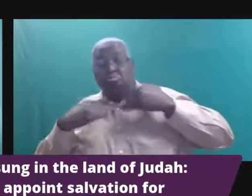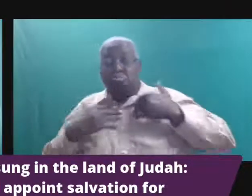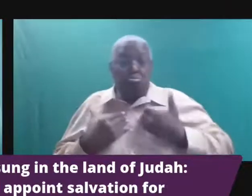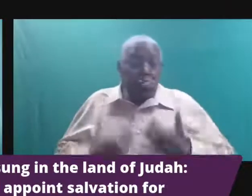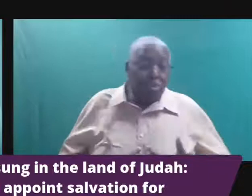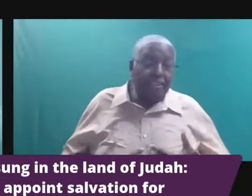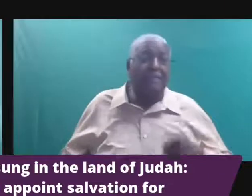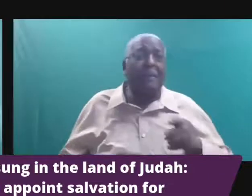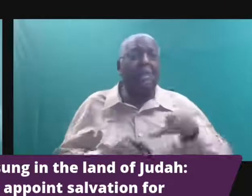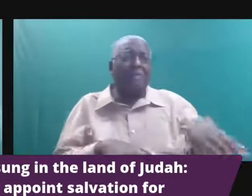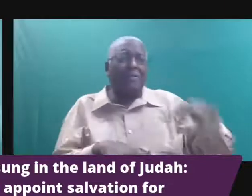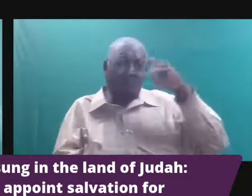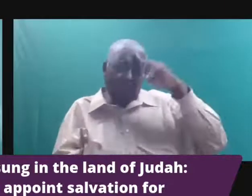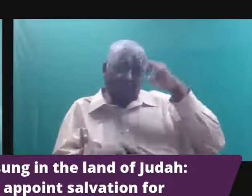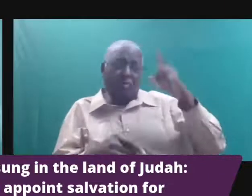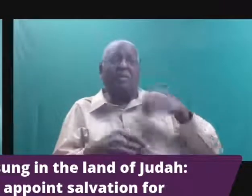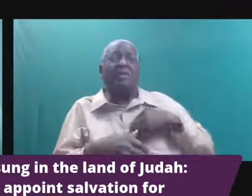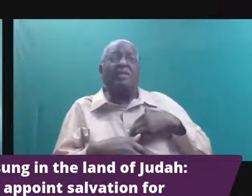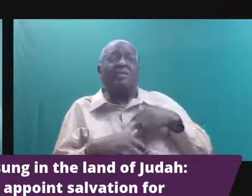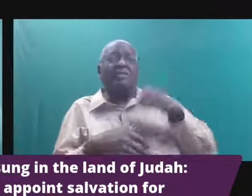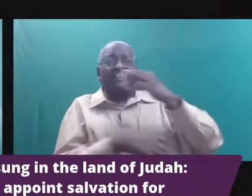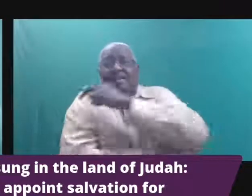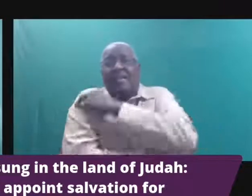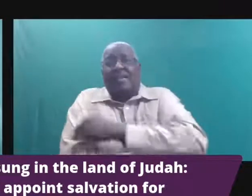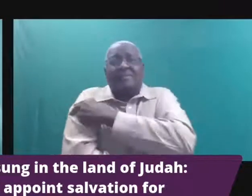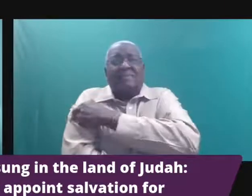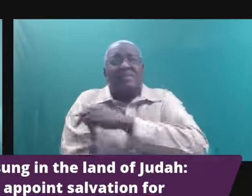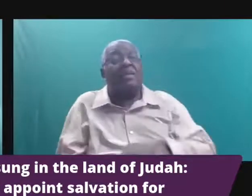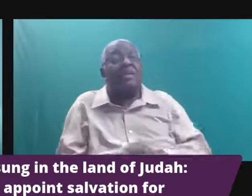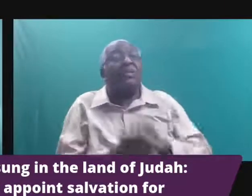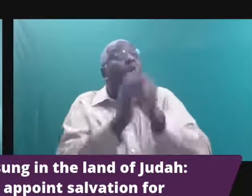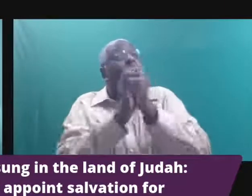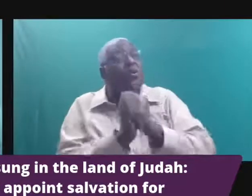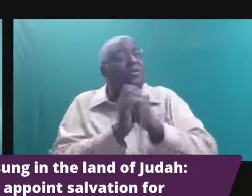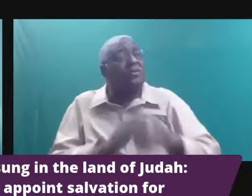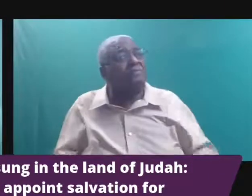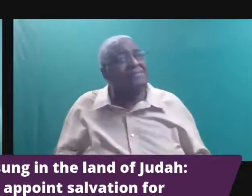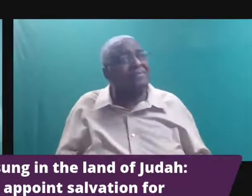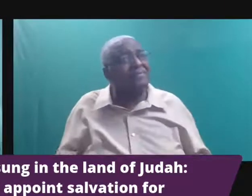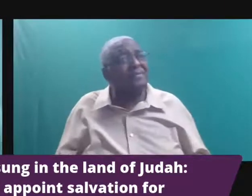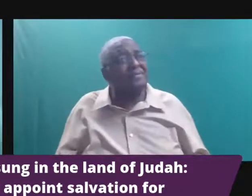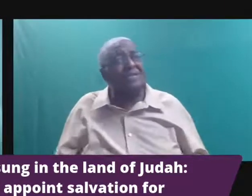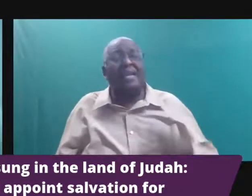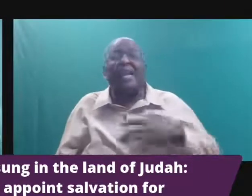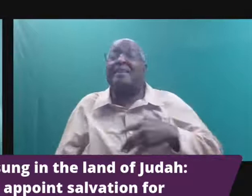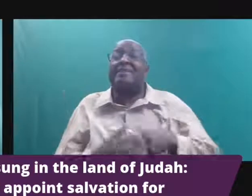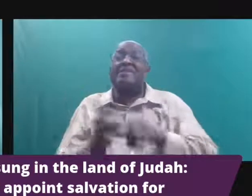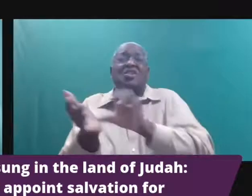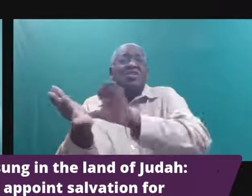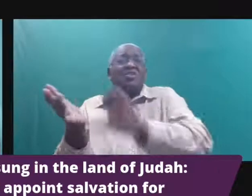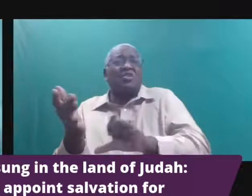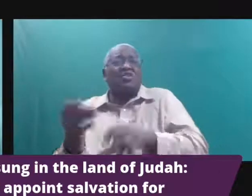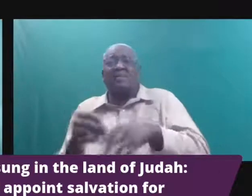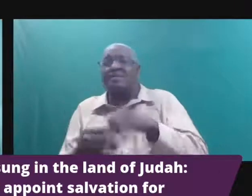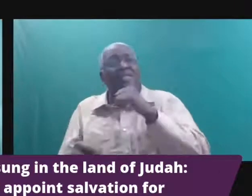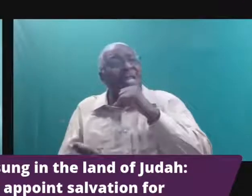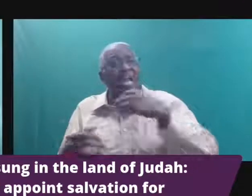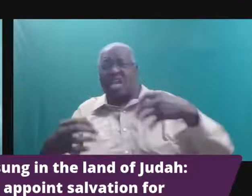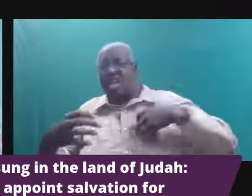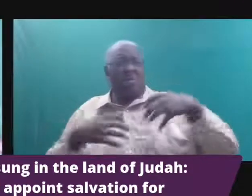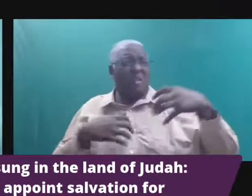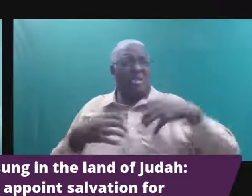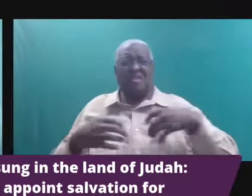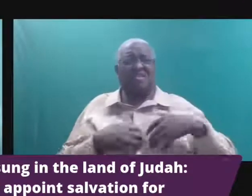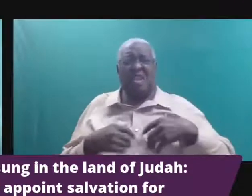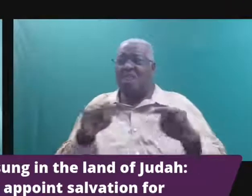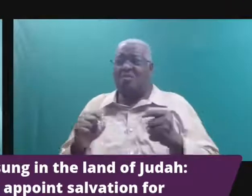was in the hospital worshiping. Oh, she was in the hospital worshiping. Out of surgery, worshiping. She wasn't complaining. Ooh, this hurt.